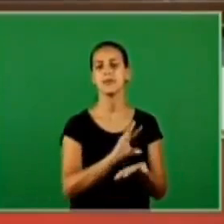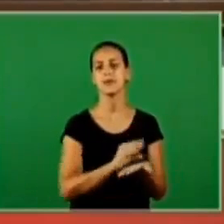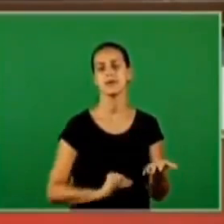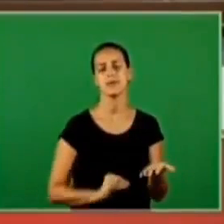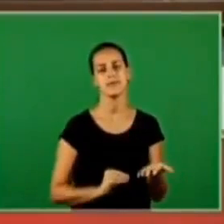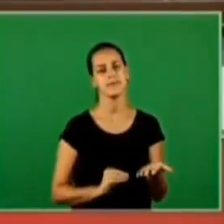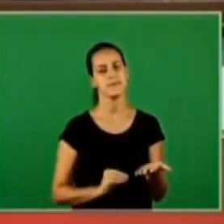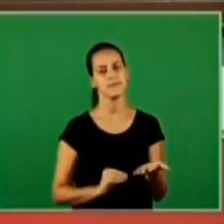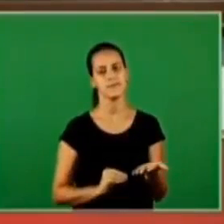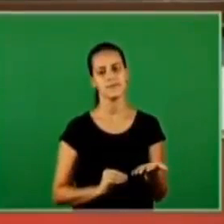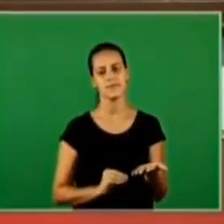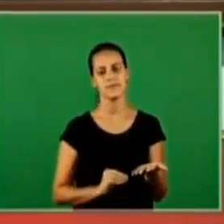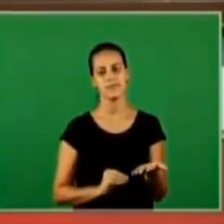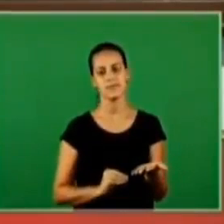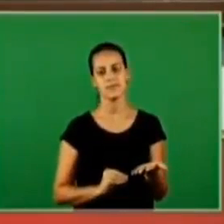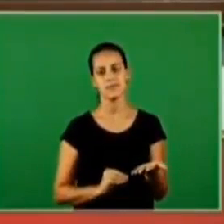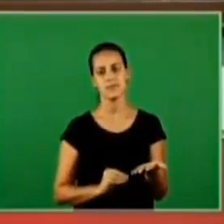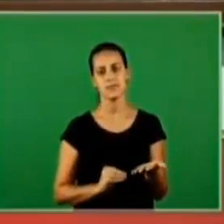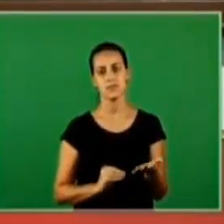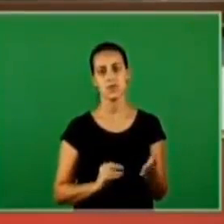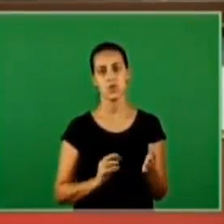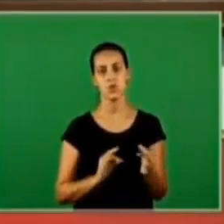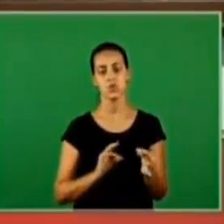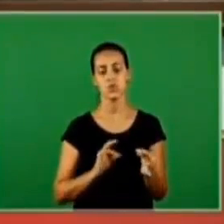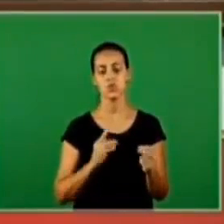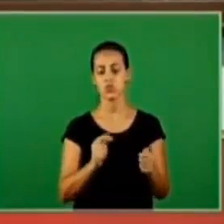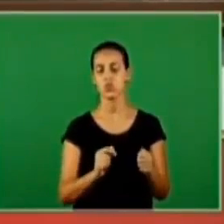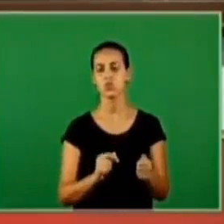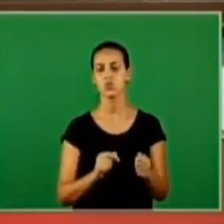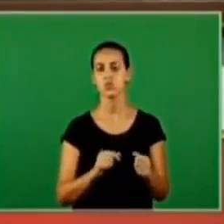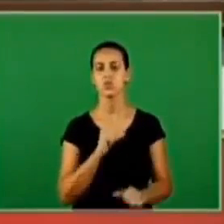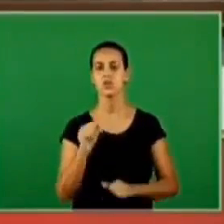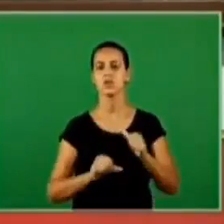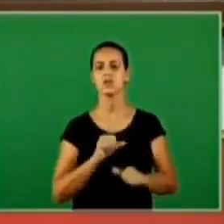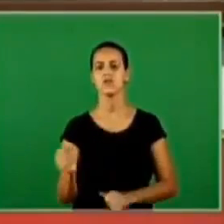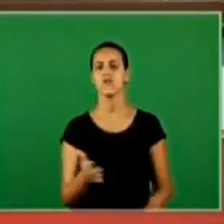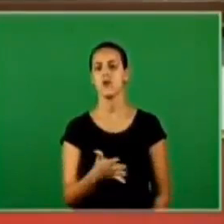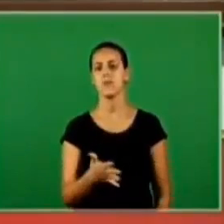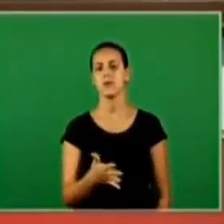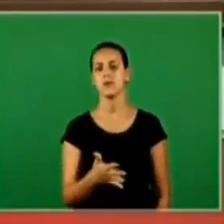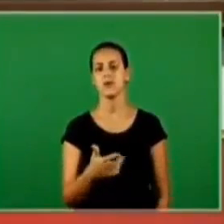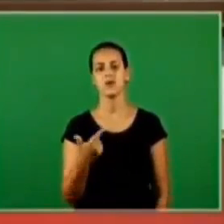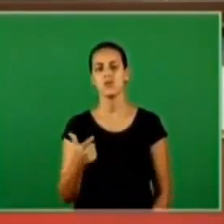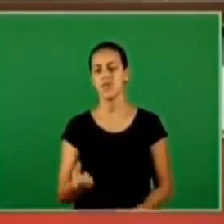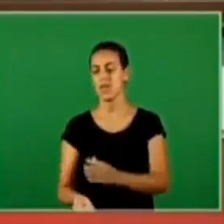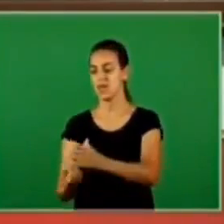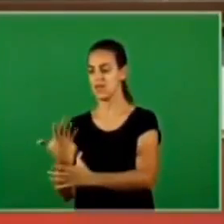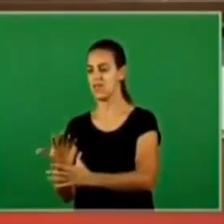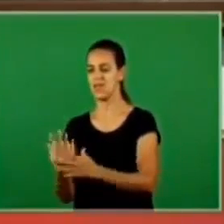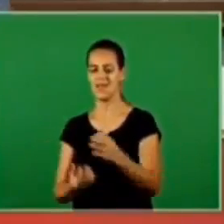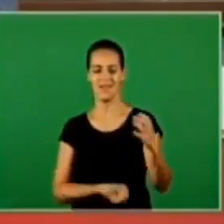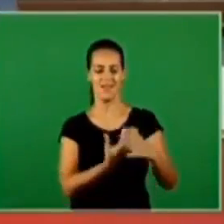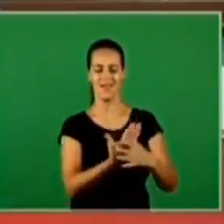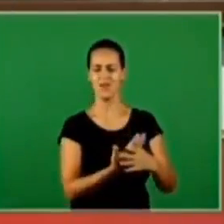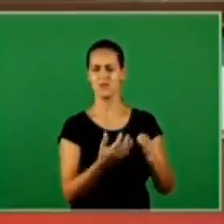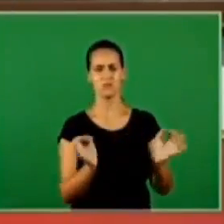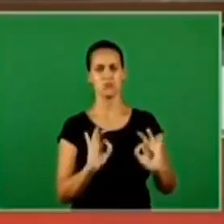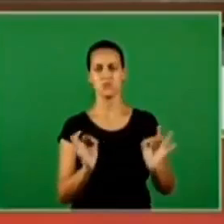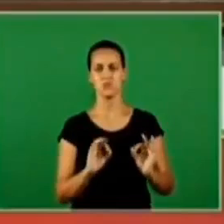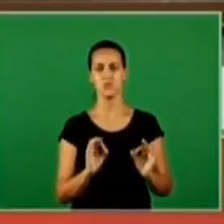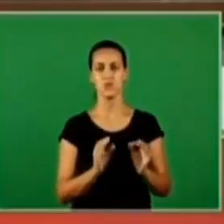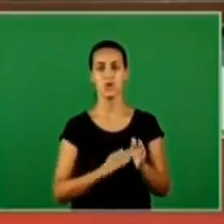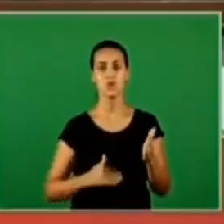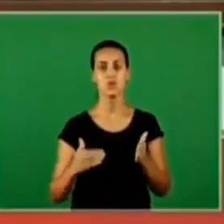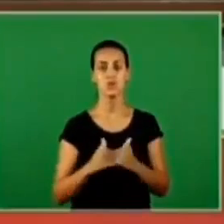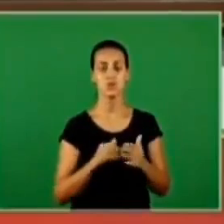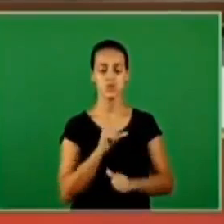nothing is created, nothing is lost, everything is transformed. I'm sorry. In nature, nothing is created, nothing is lost,